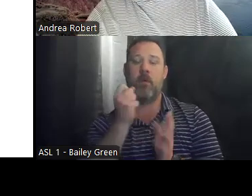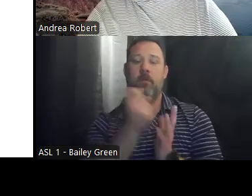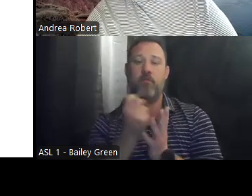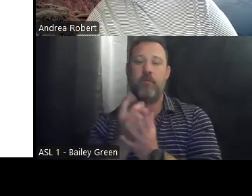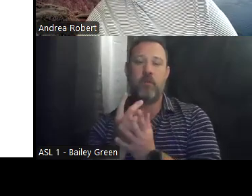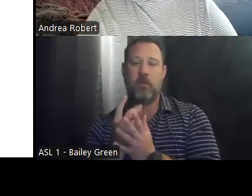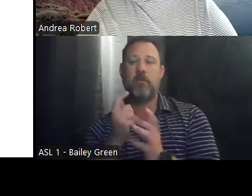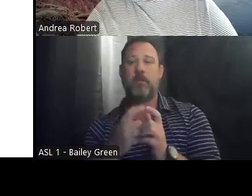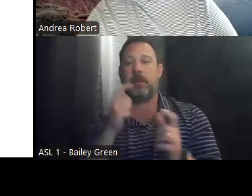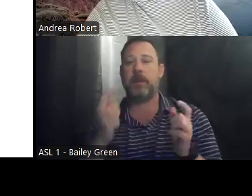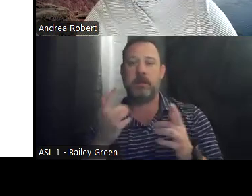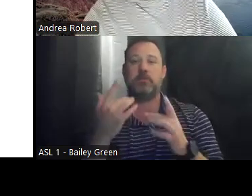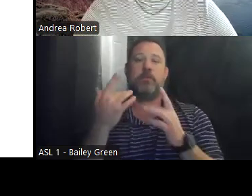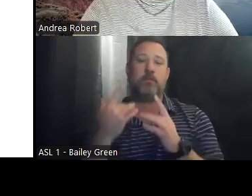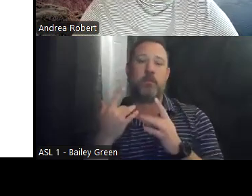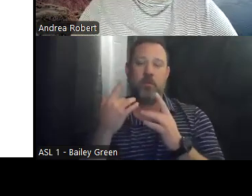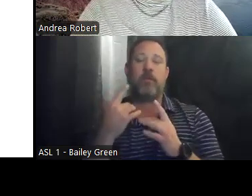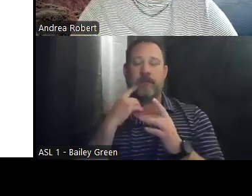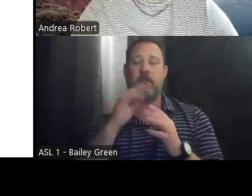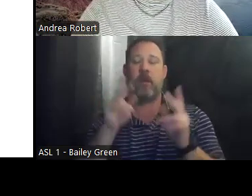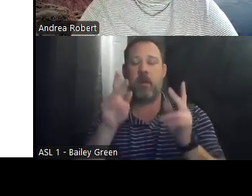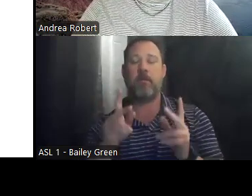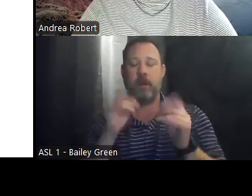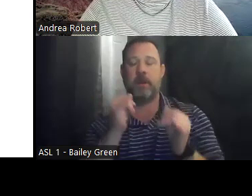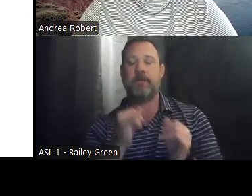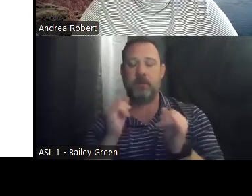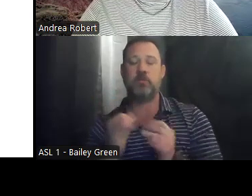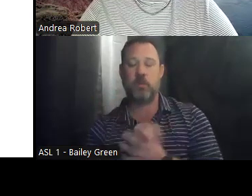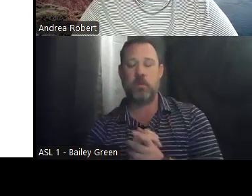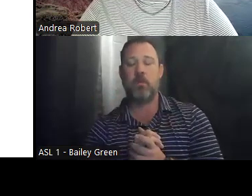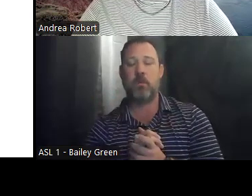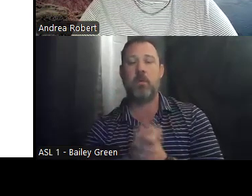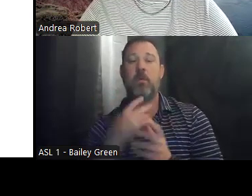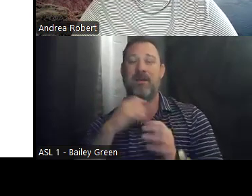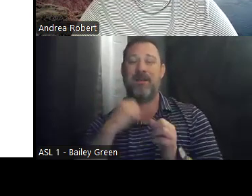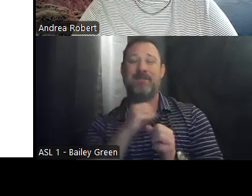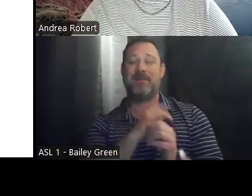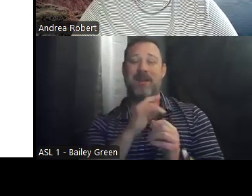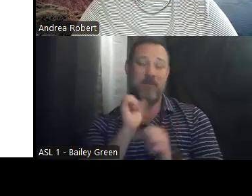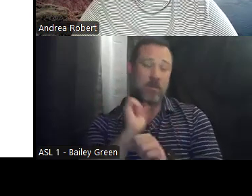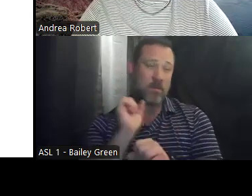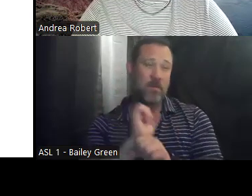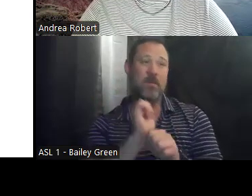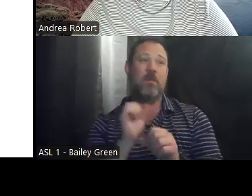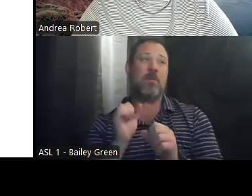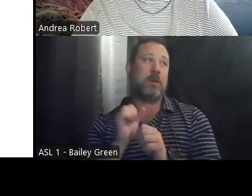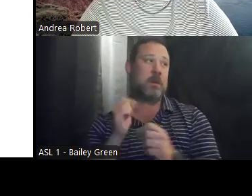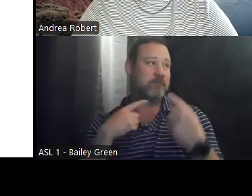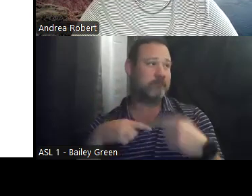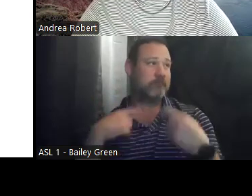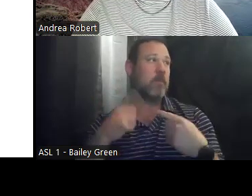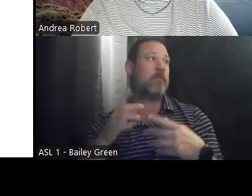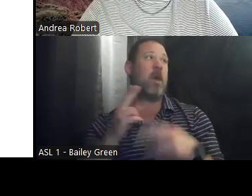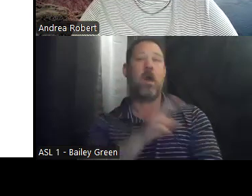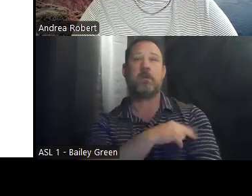been a huge burden for this individual. And so we have staff that are working around the clock, fighting with the hospital. He currently is